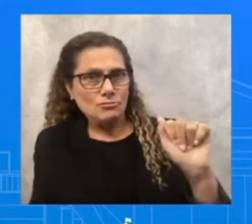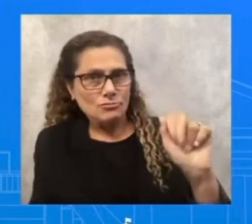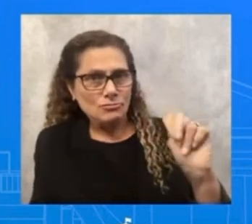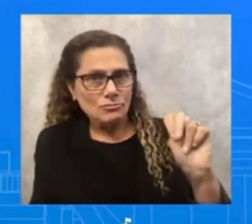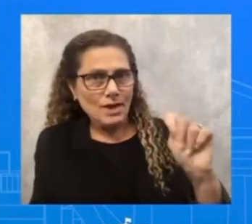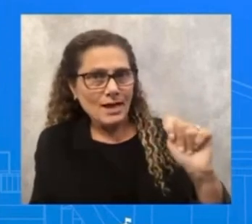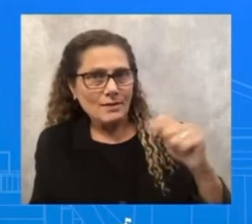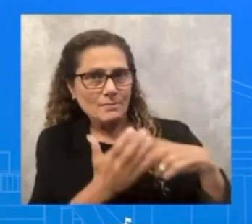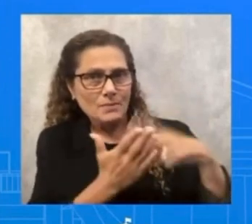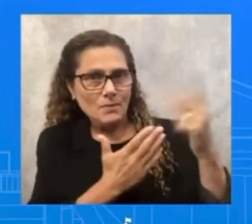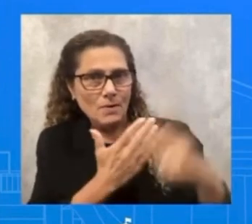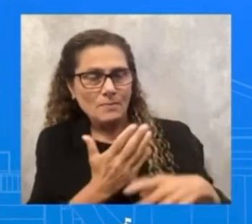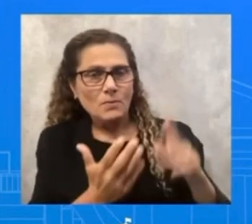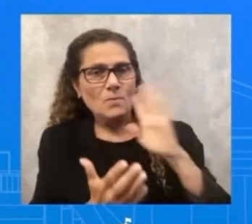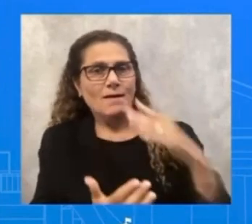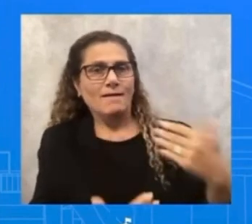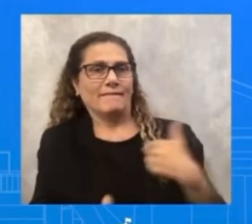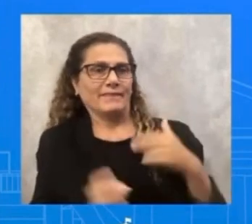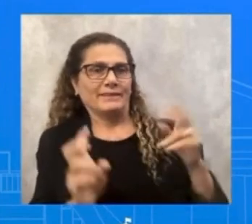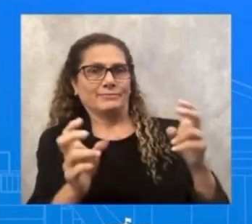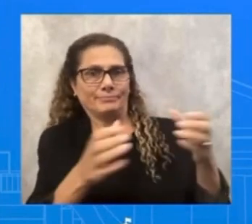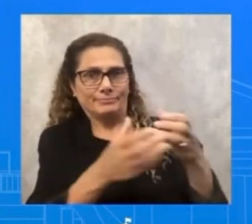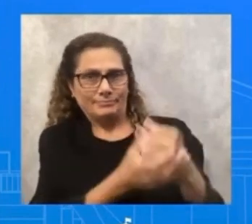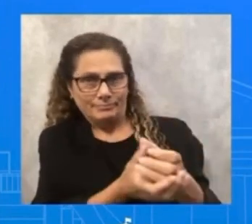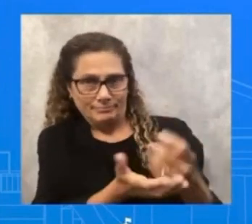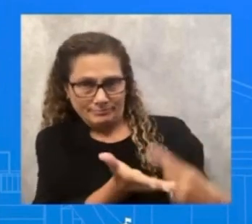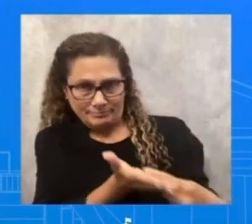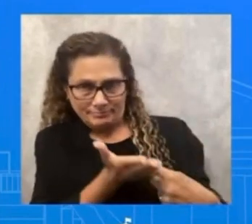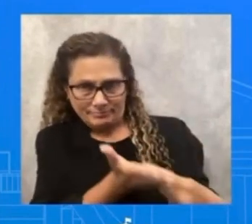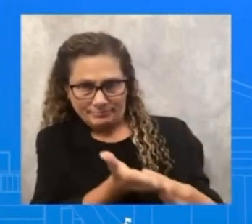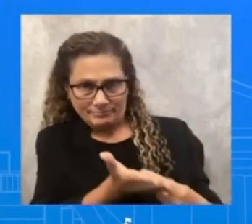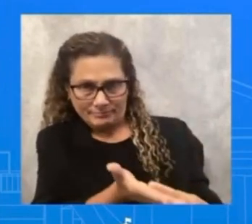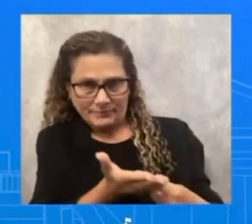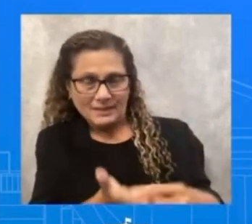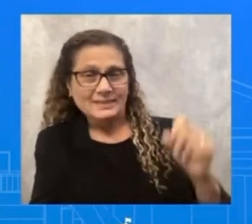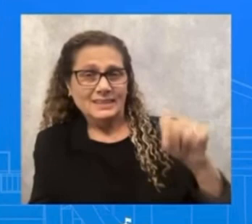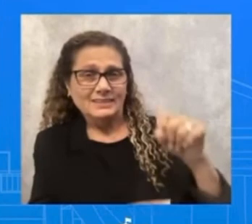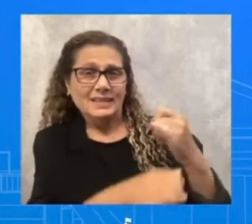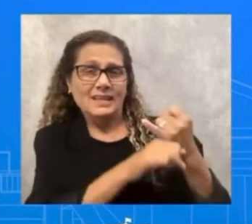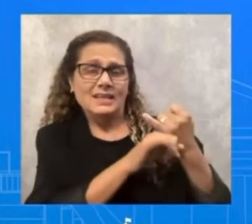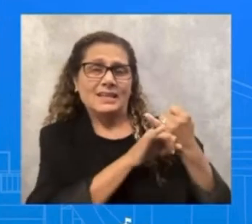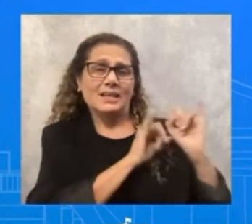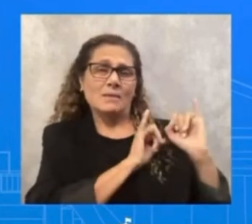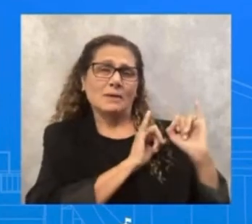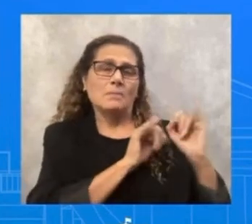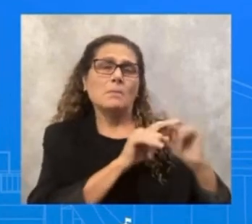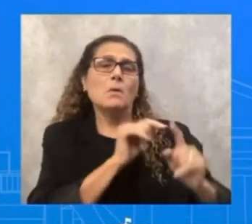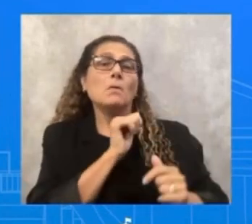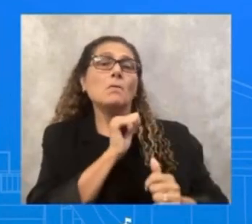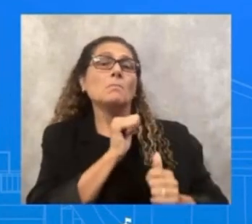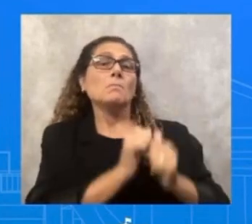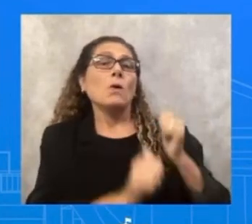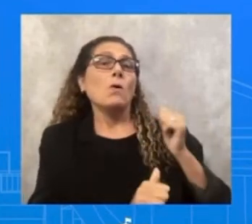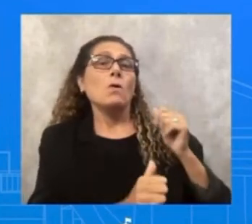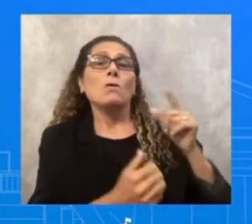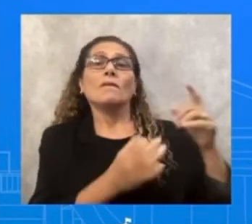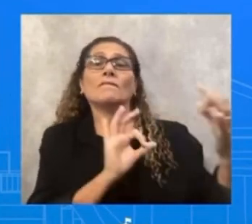of, they're independent, but had the highest level of input from the inspector generals to avoid chasing the